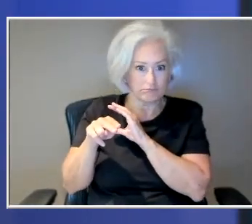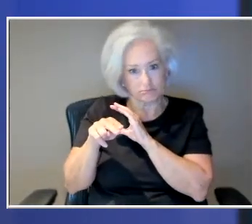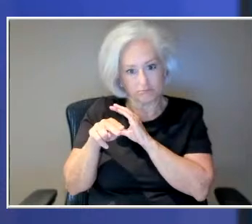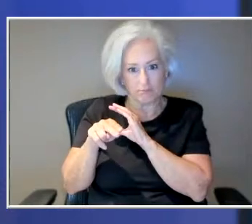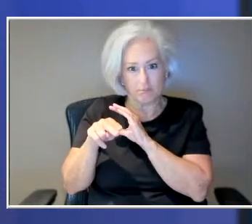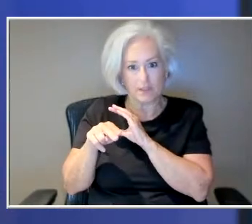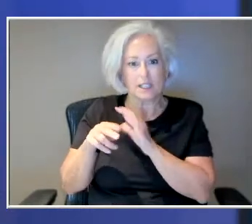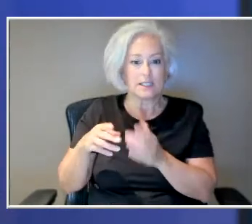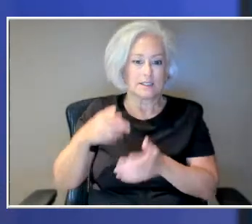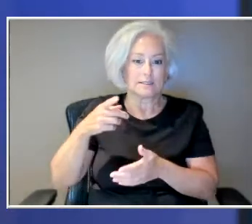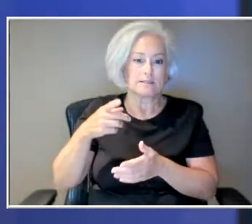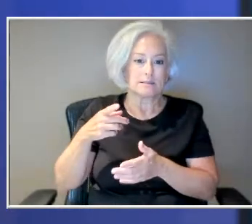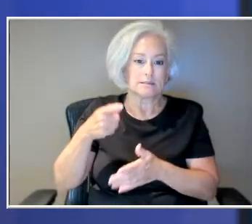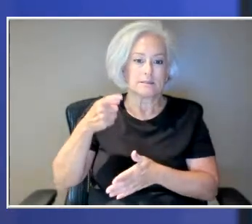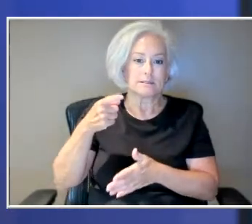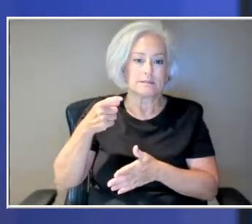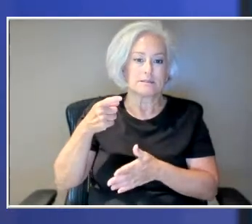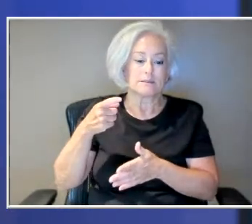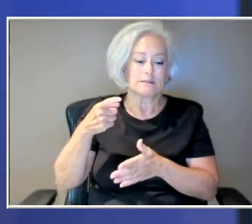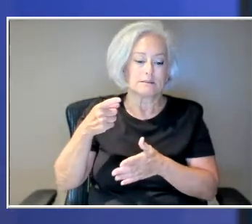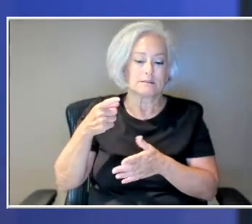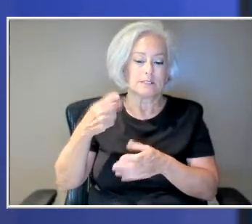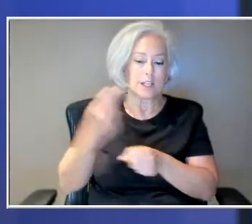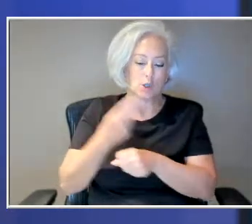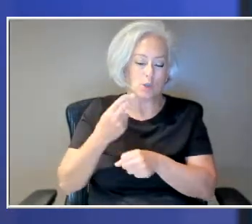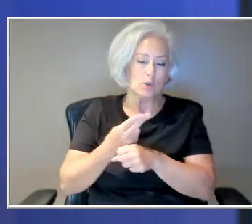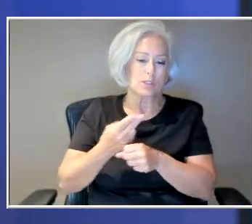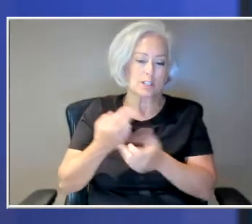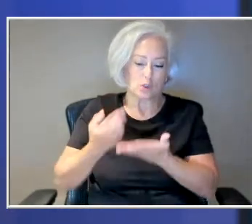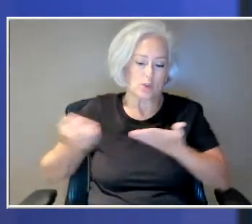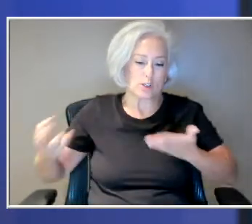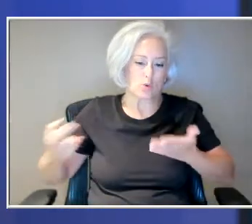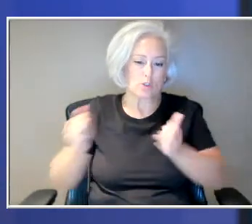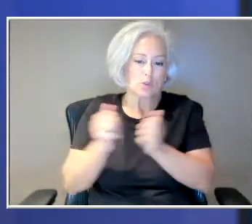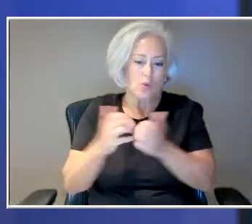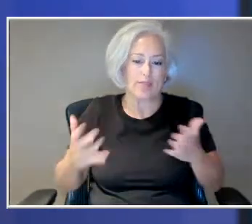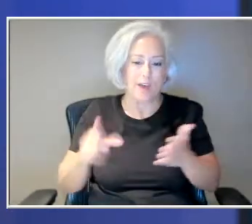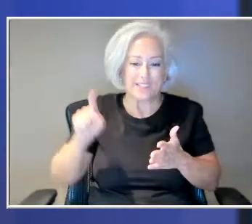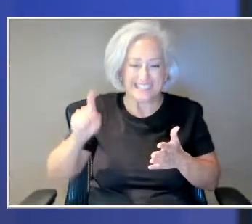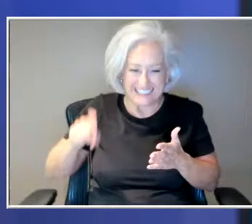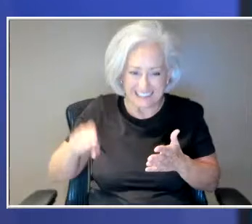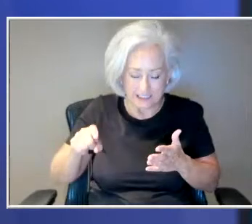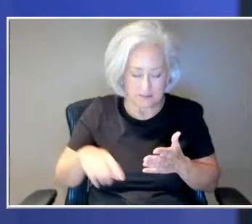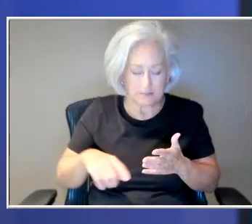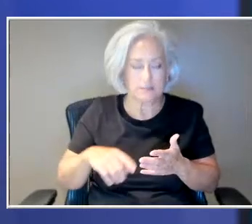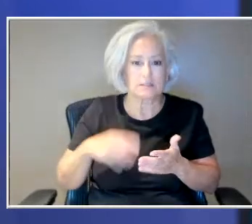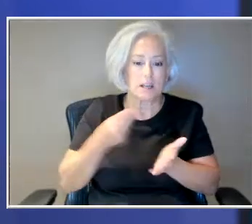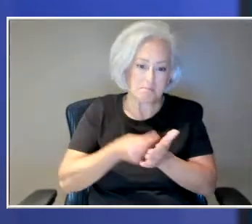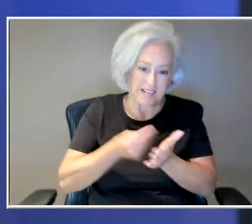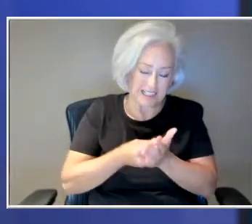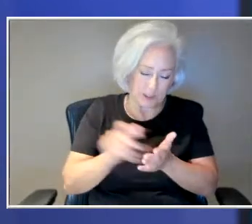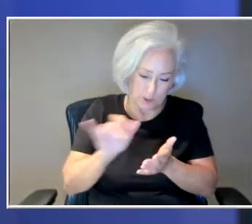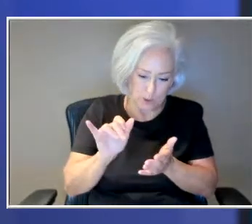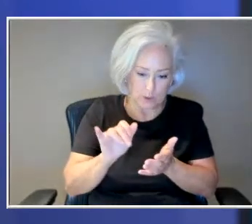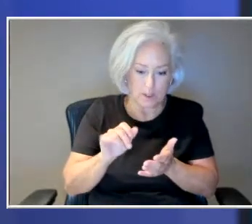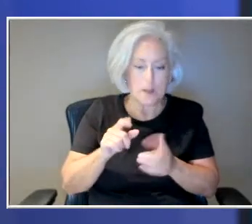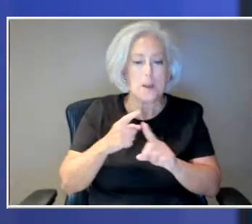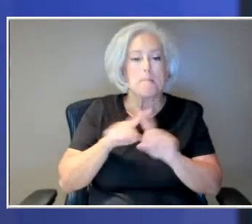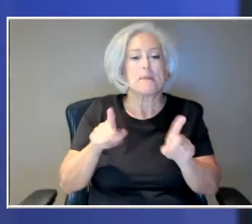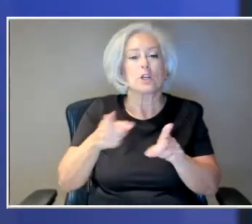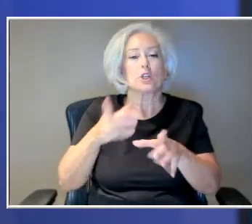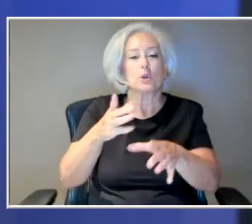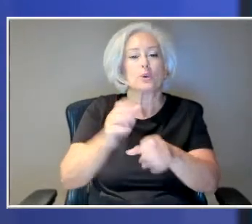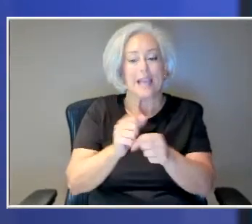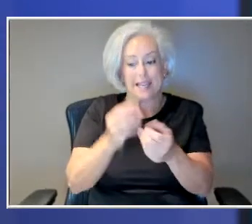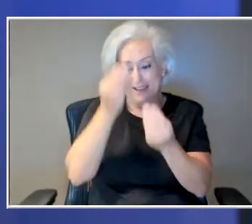scan without an important statistical reason, but it may be that you get information that is not valuable to you, that